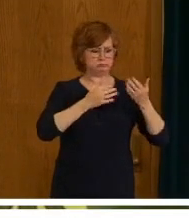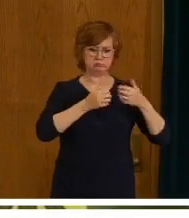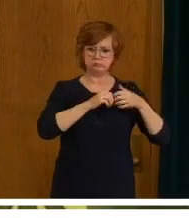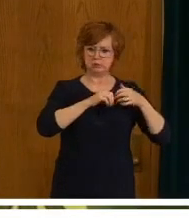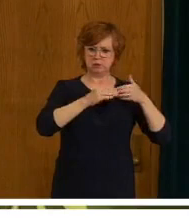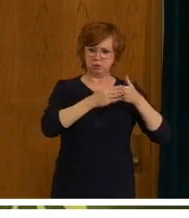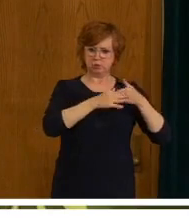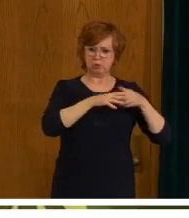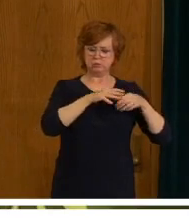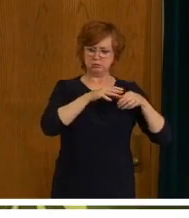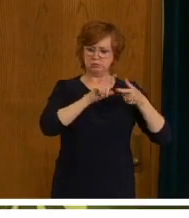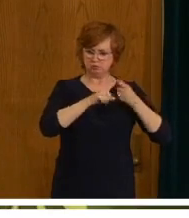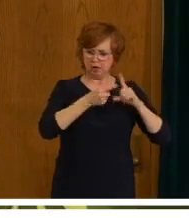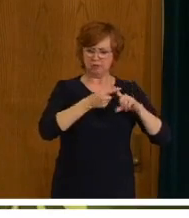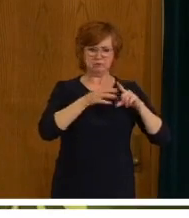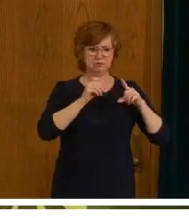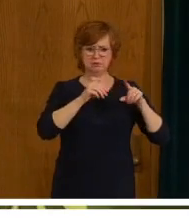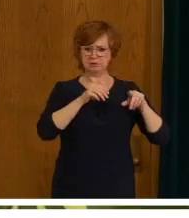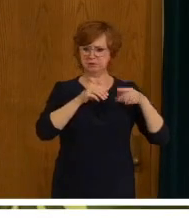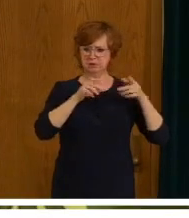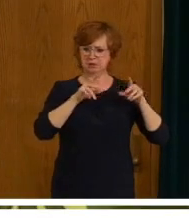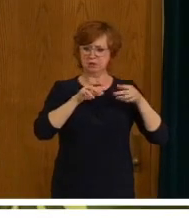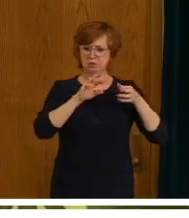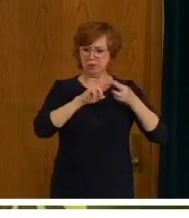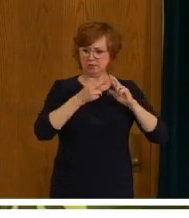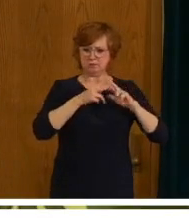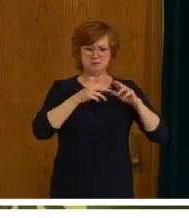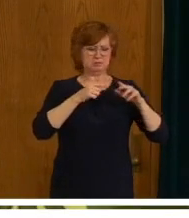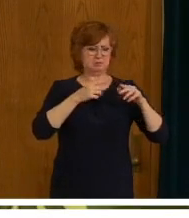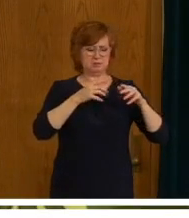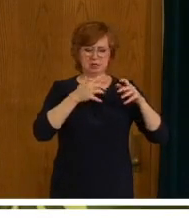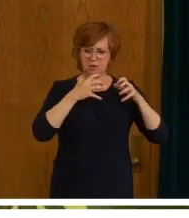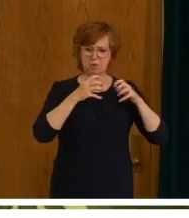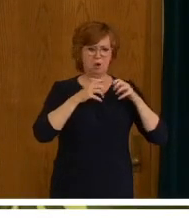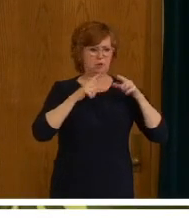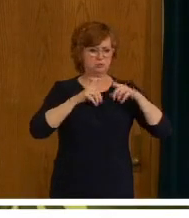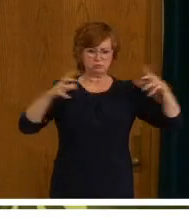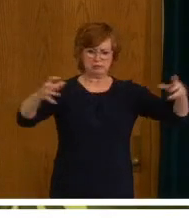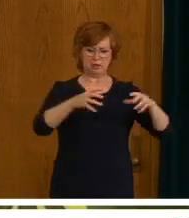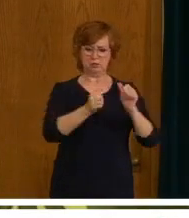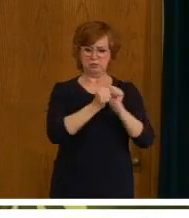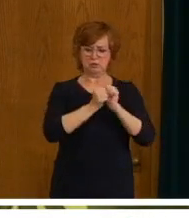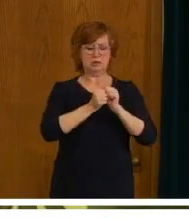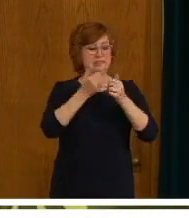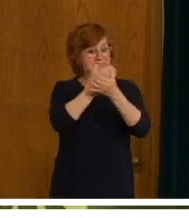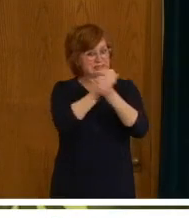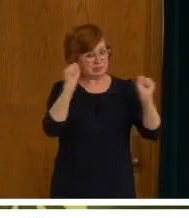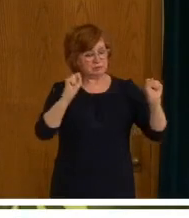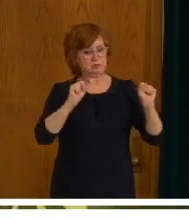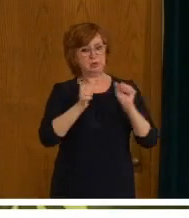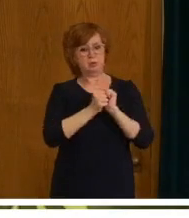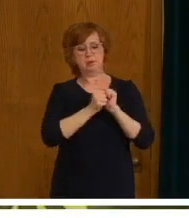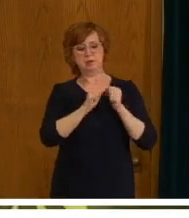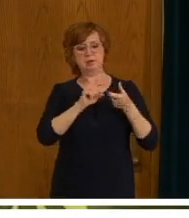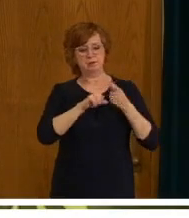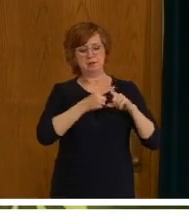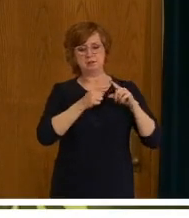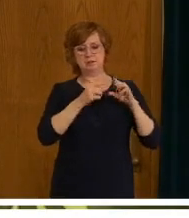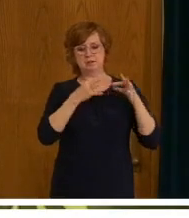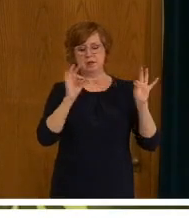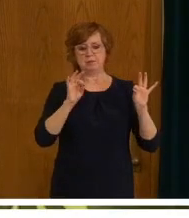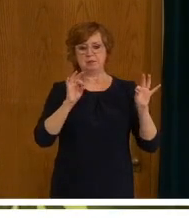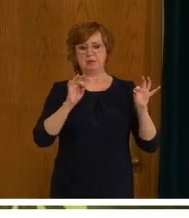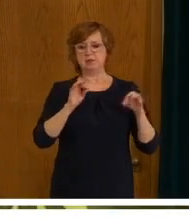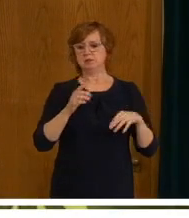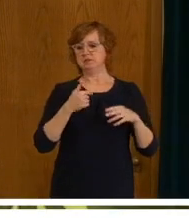you. Tell them you got it so that we can get together safely with our family and friends. Tell them you got it so our kids could get back